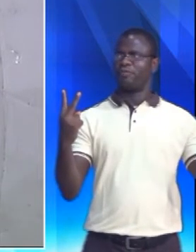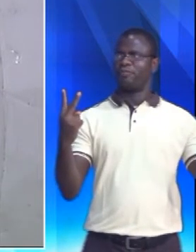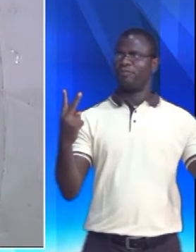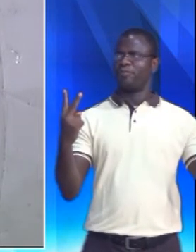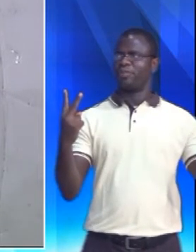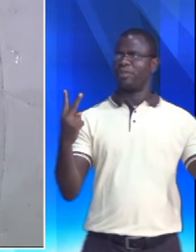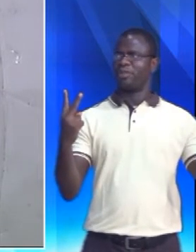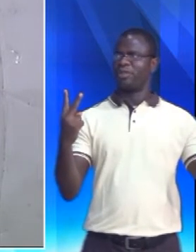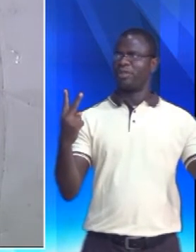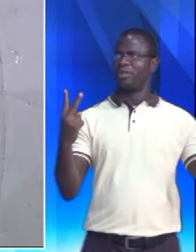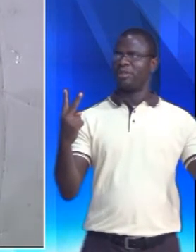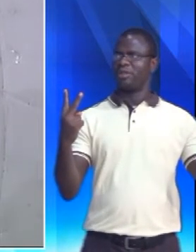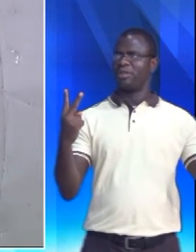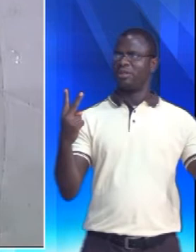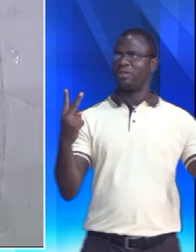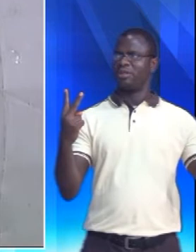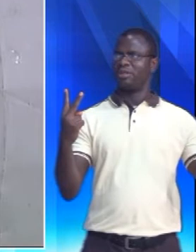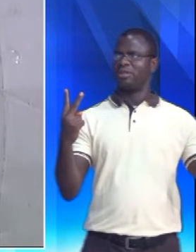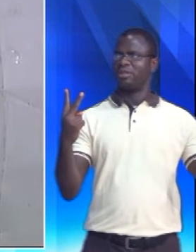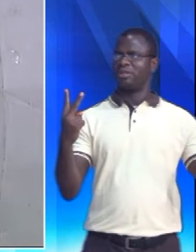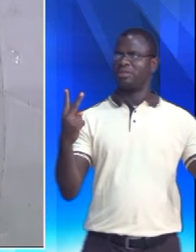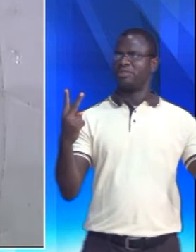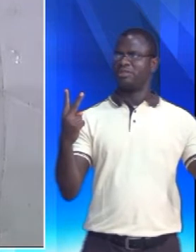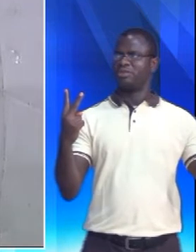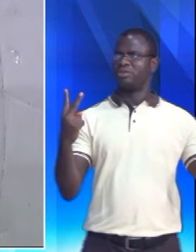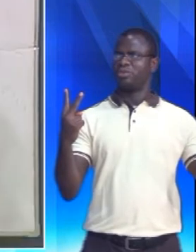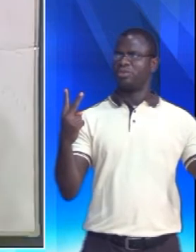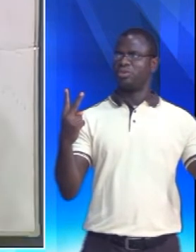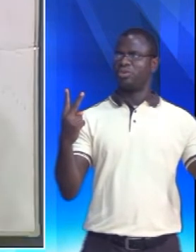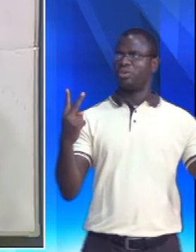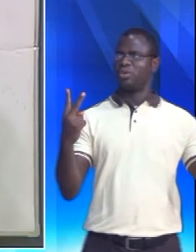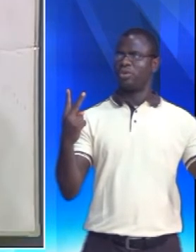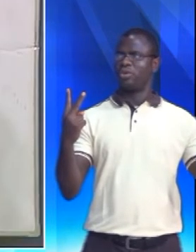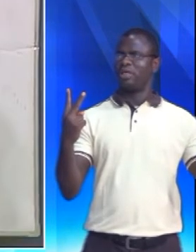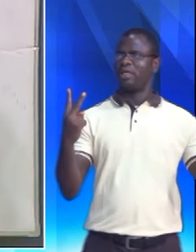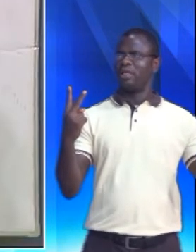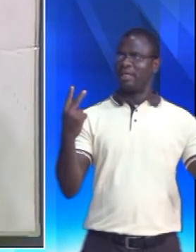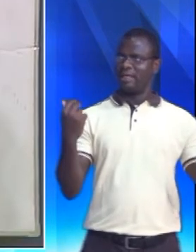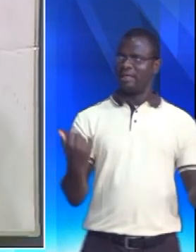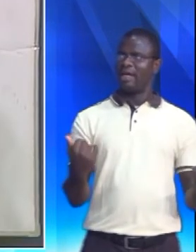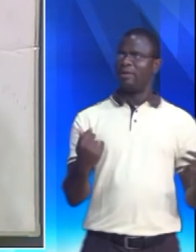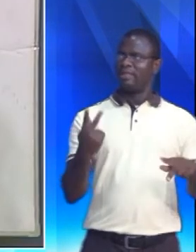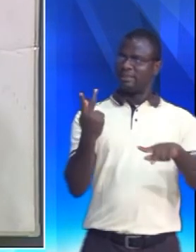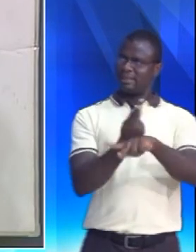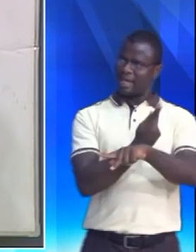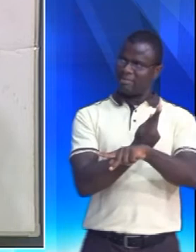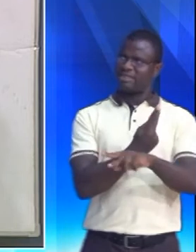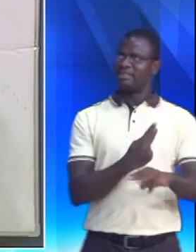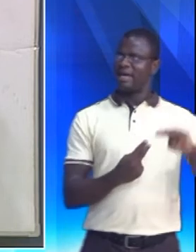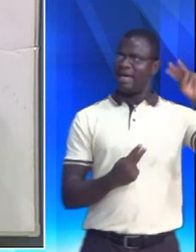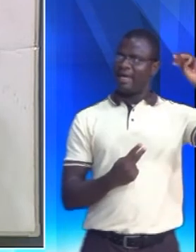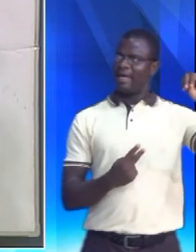the coefficient first before the variables. We are going to have 3 multiplied